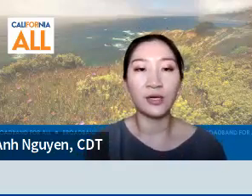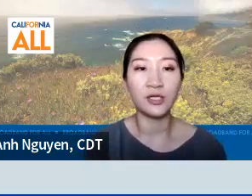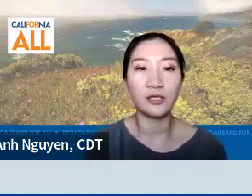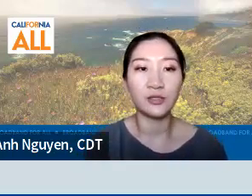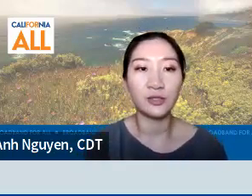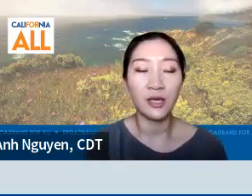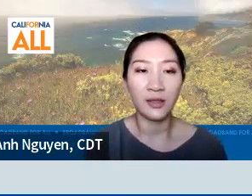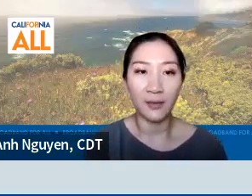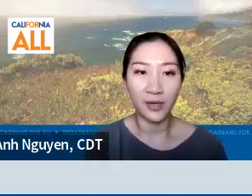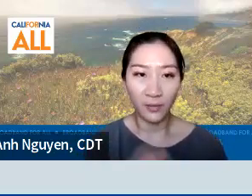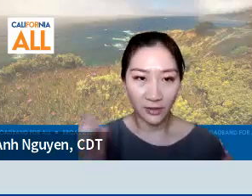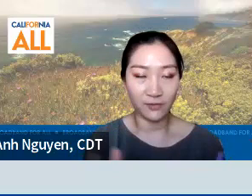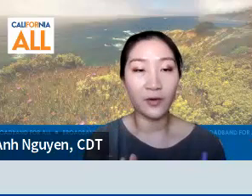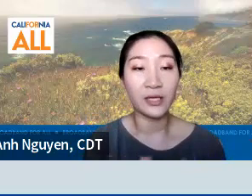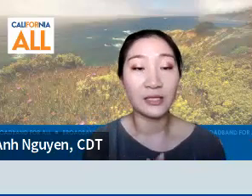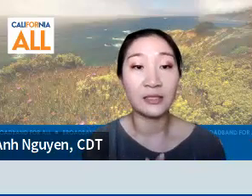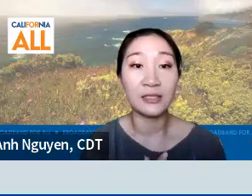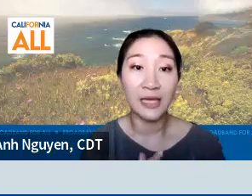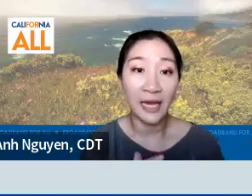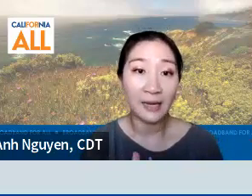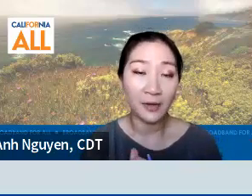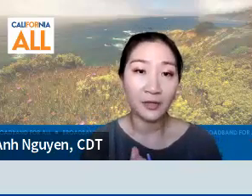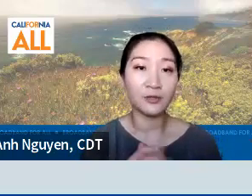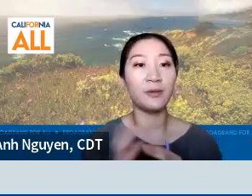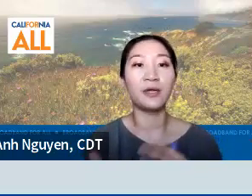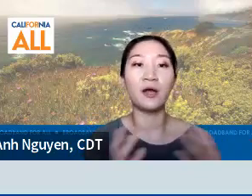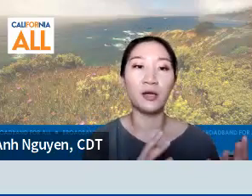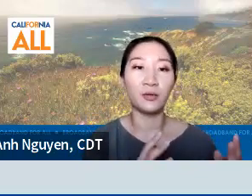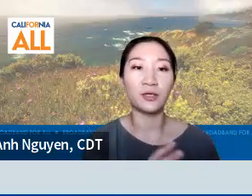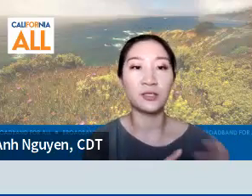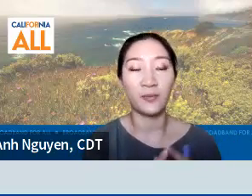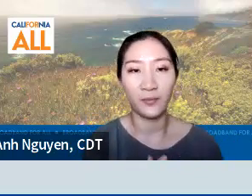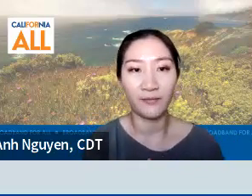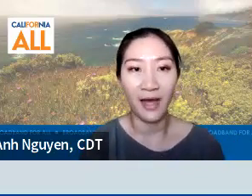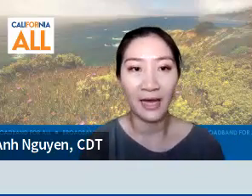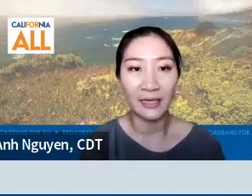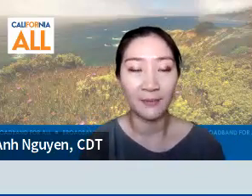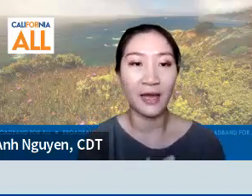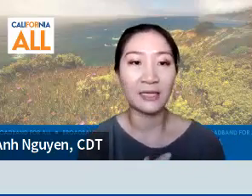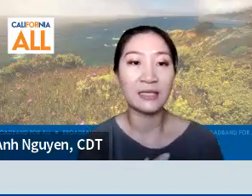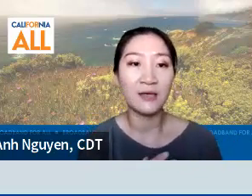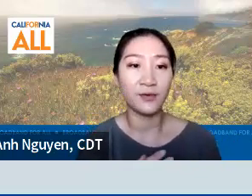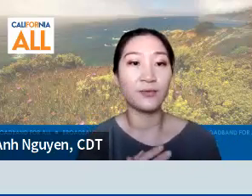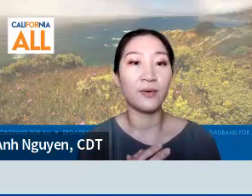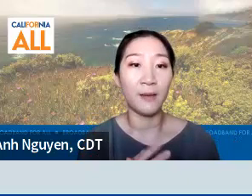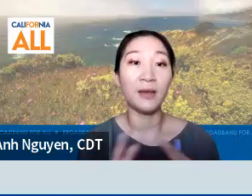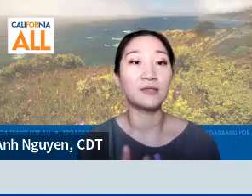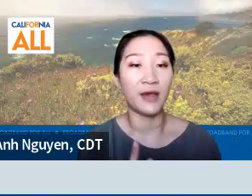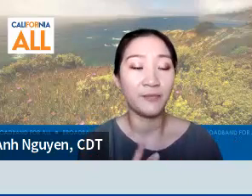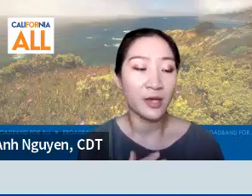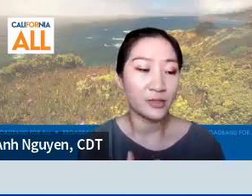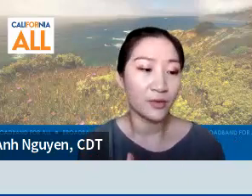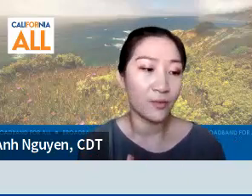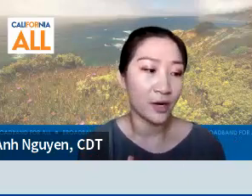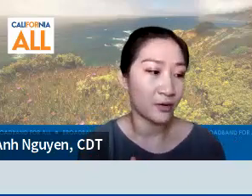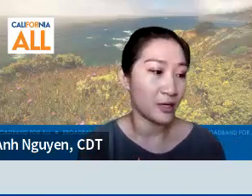key questions that we want to focus in today, but also building on questions that we've had in the past few months,